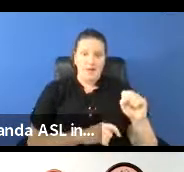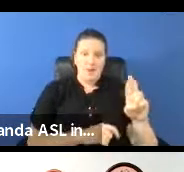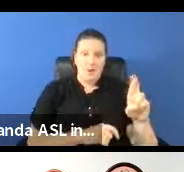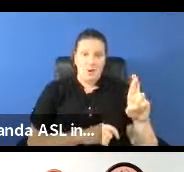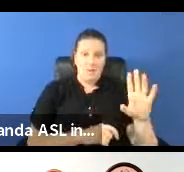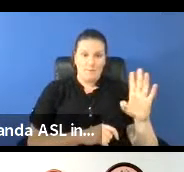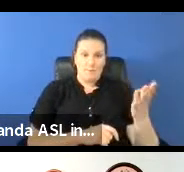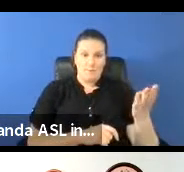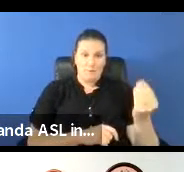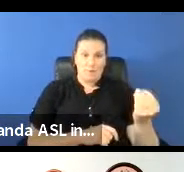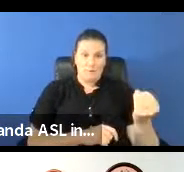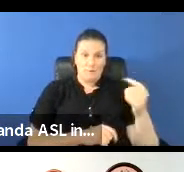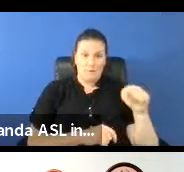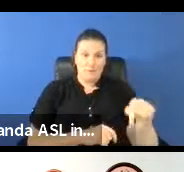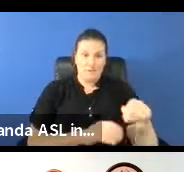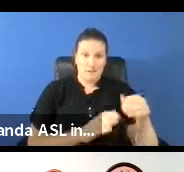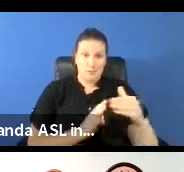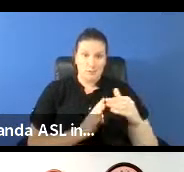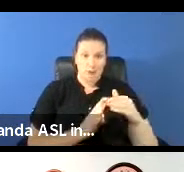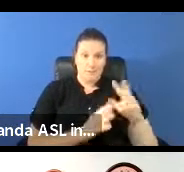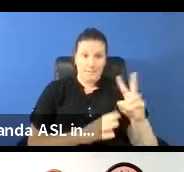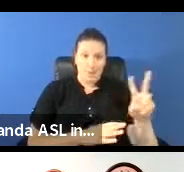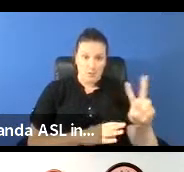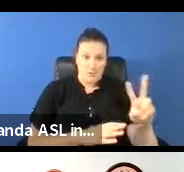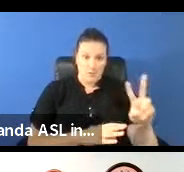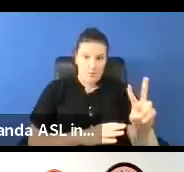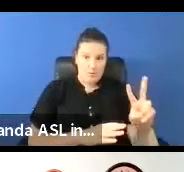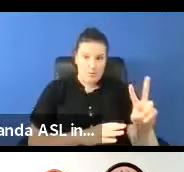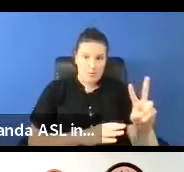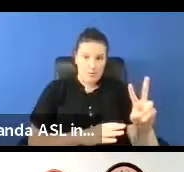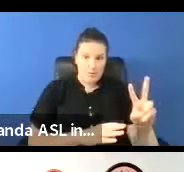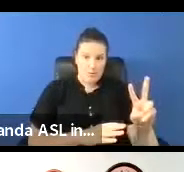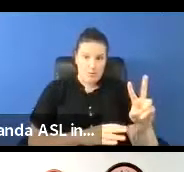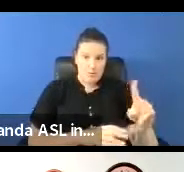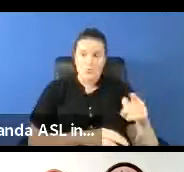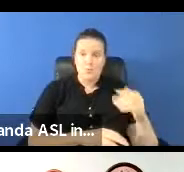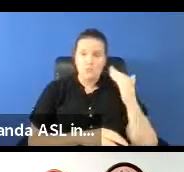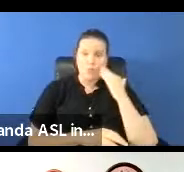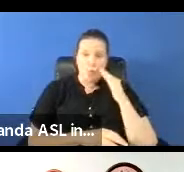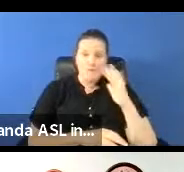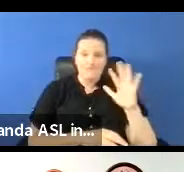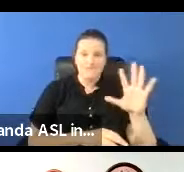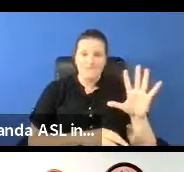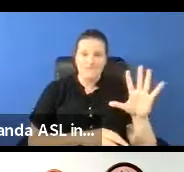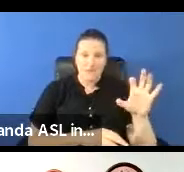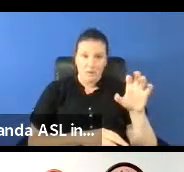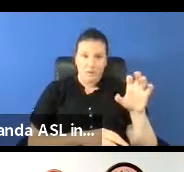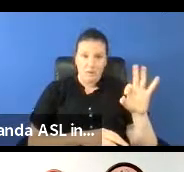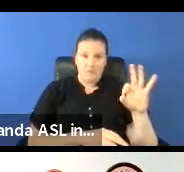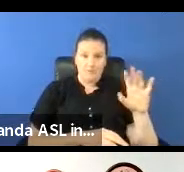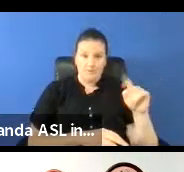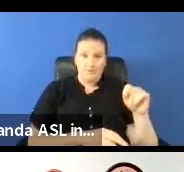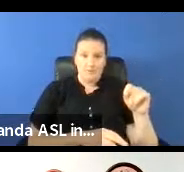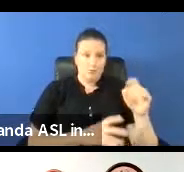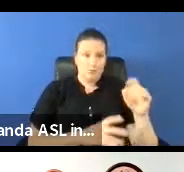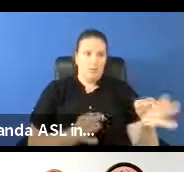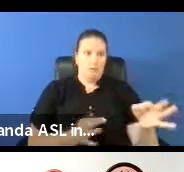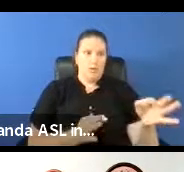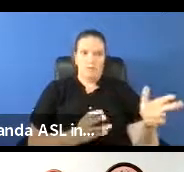SR14 or to downtown Vancouver, you know you have about 500 feet to make a